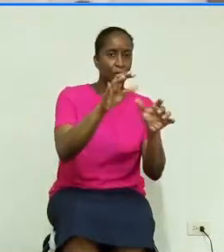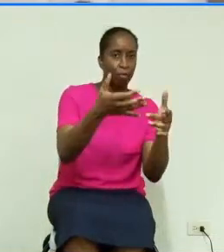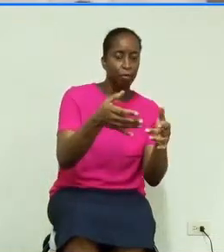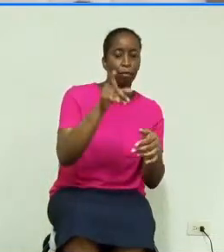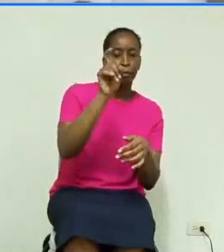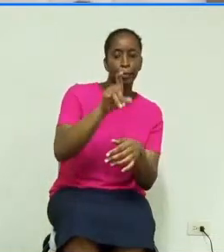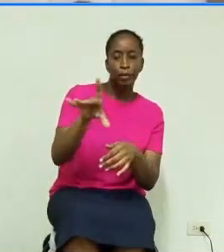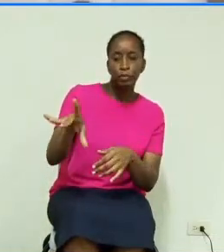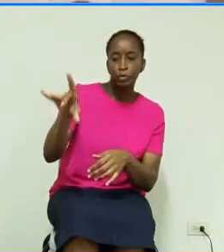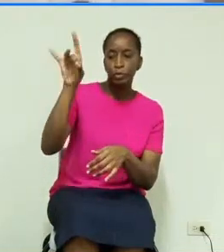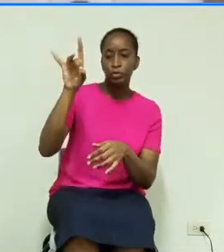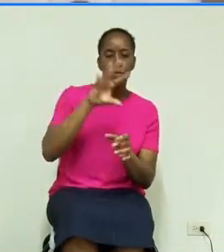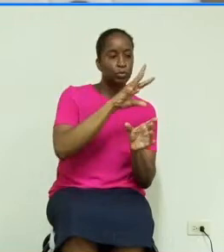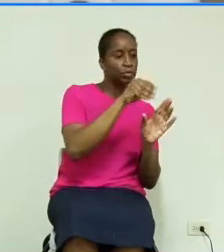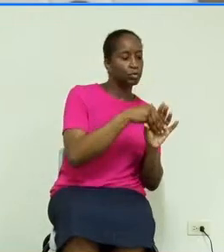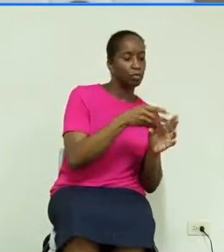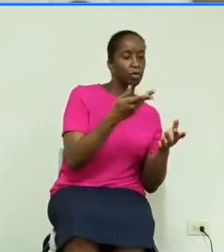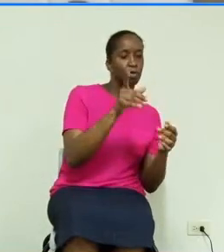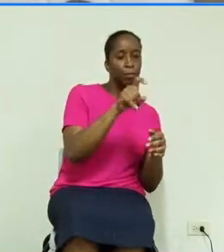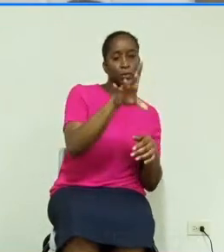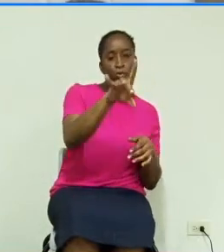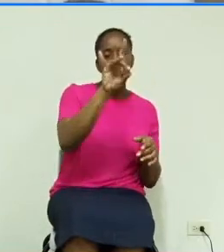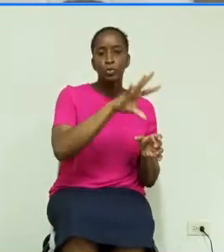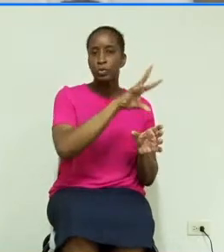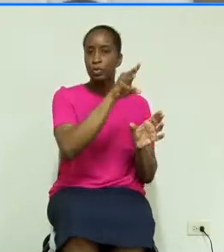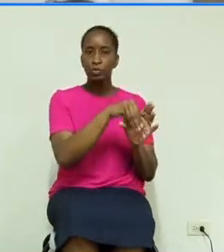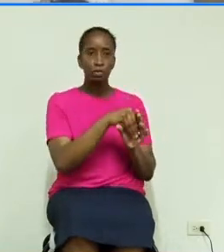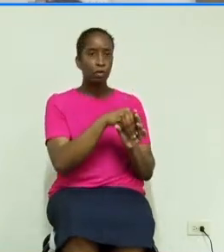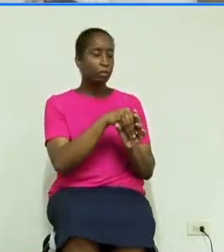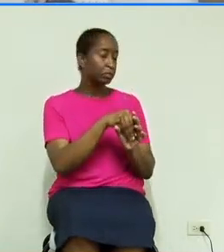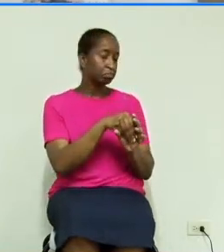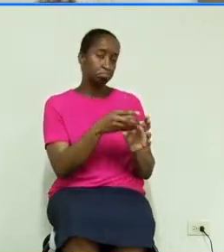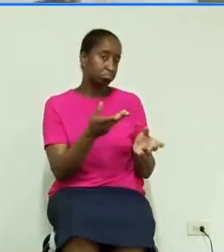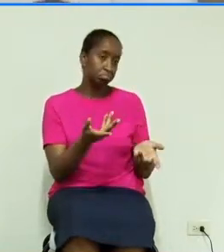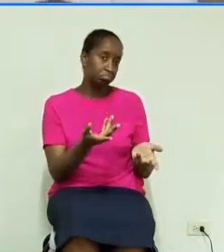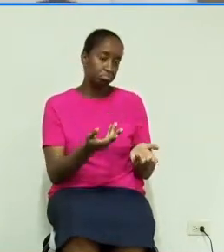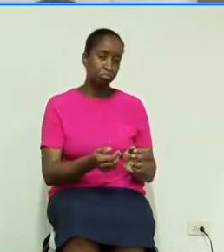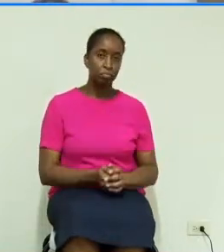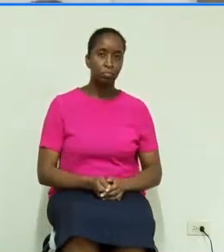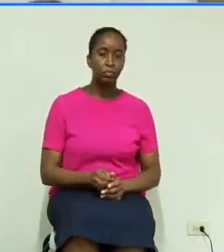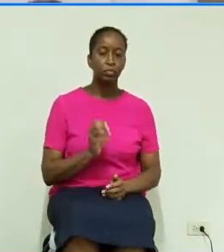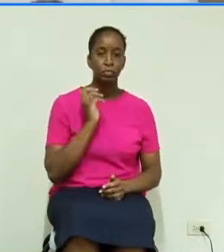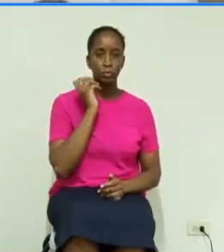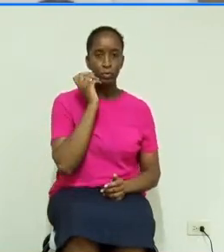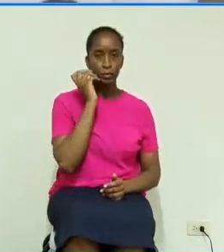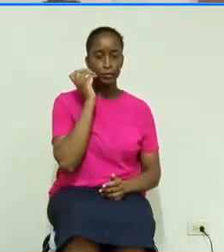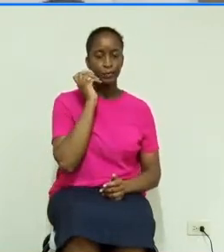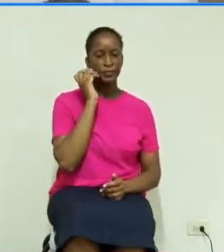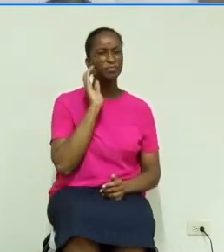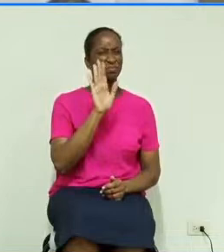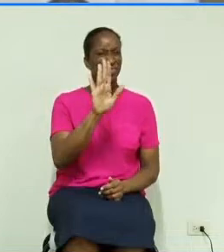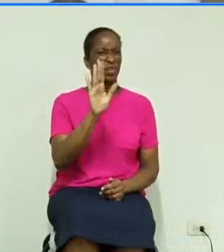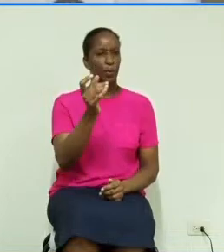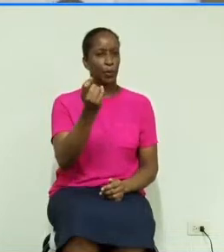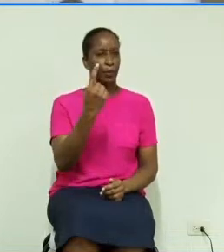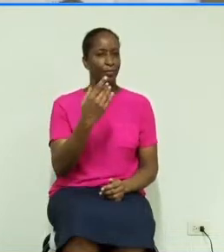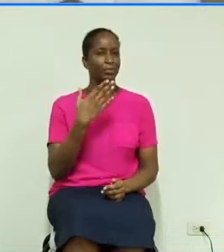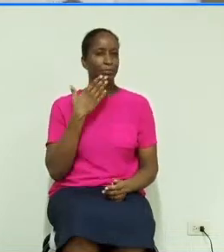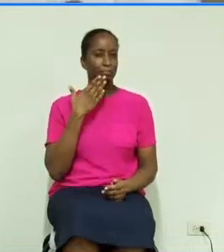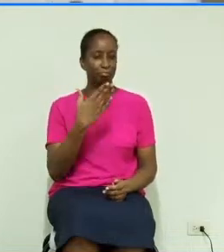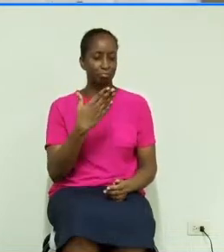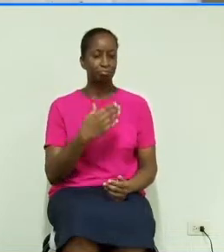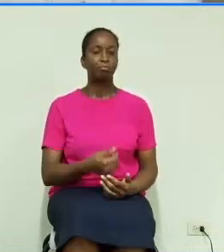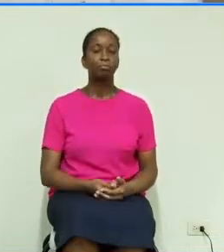you, Dr. Chandler, for your question. It's good to call you Dr. Chandler. But in relation to your